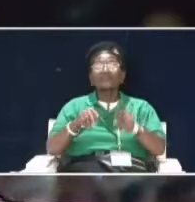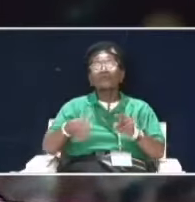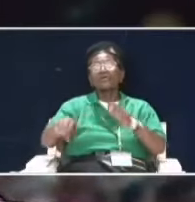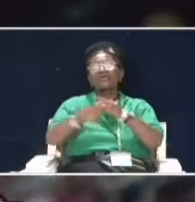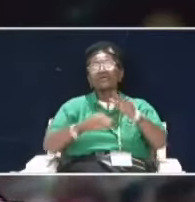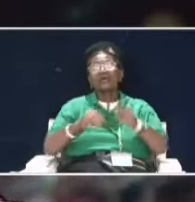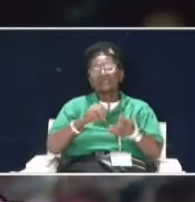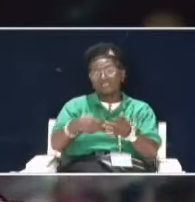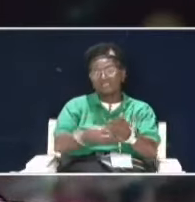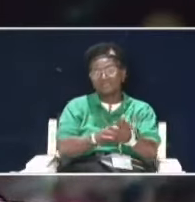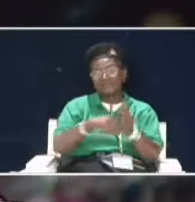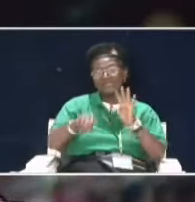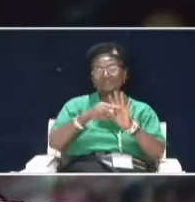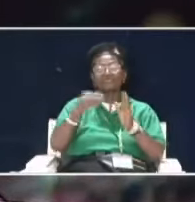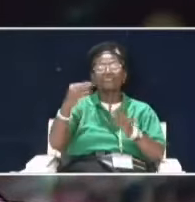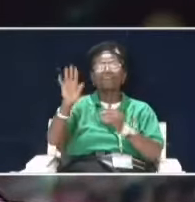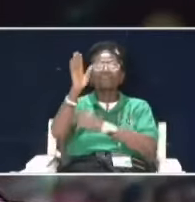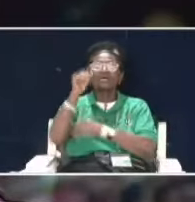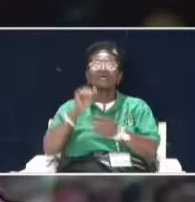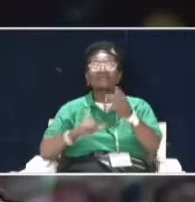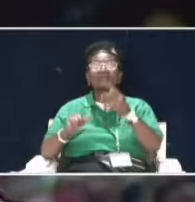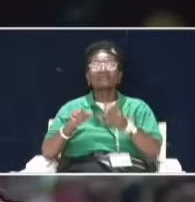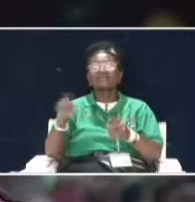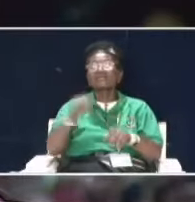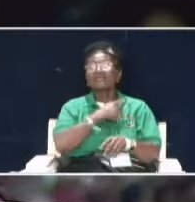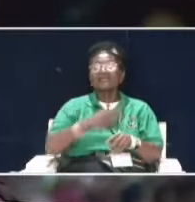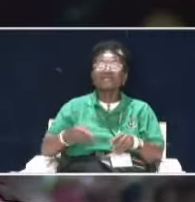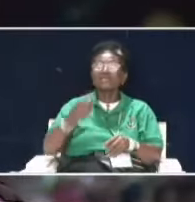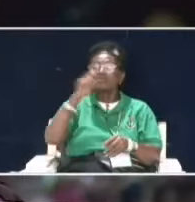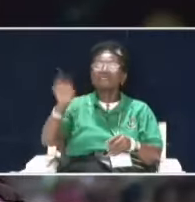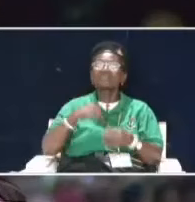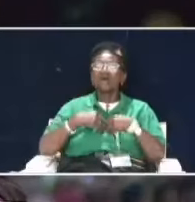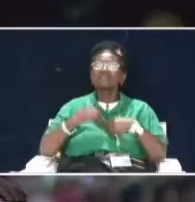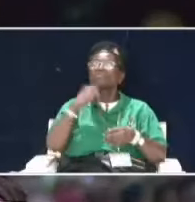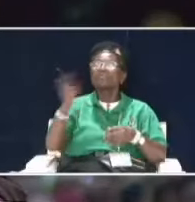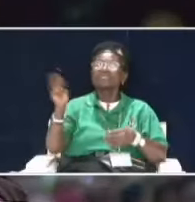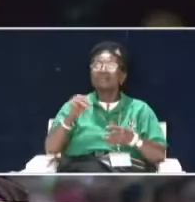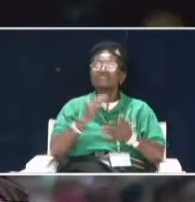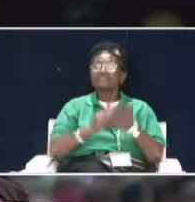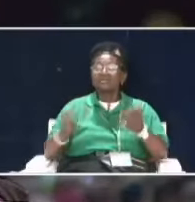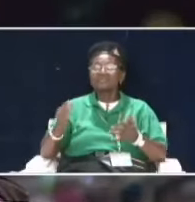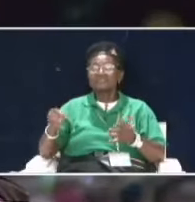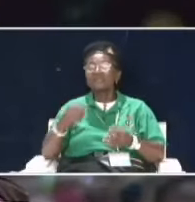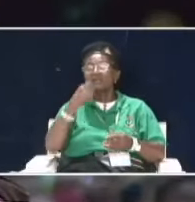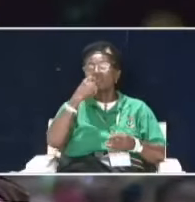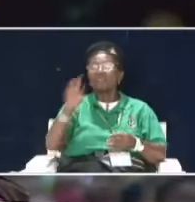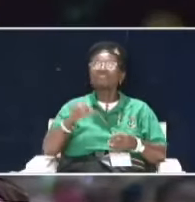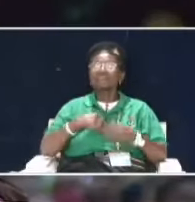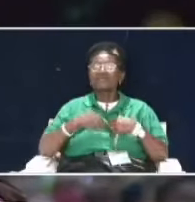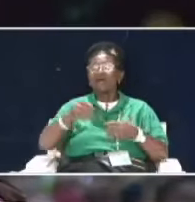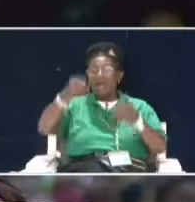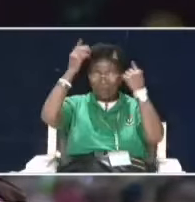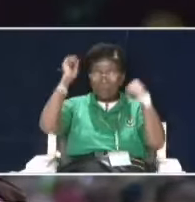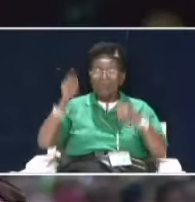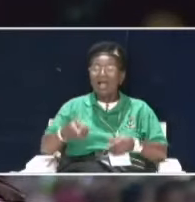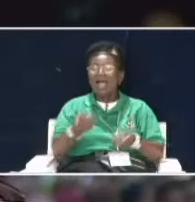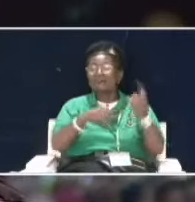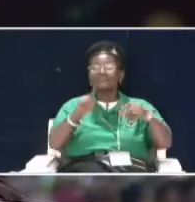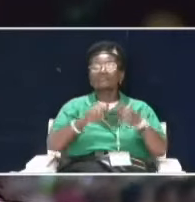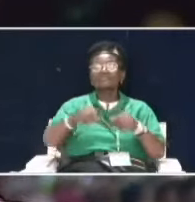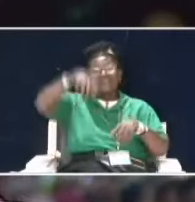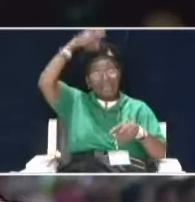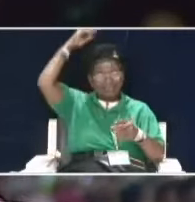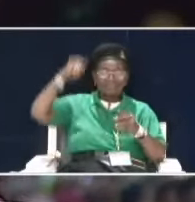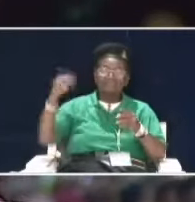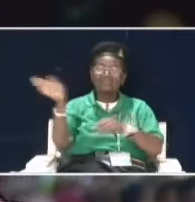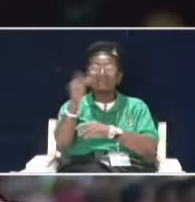of God, the king must have told them, "Something must have happened to the lions in the den. Please go and